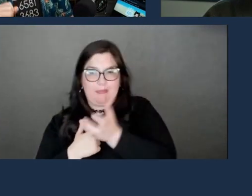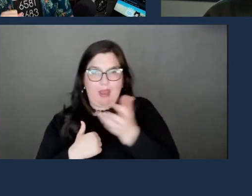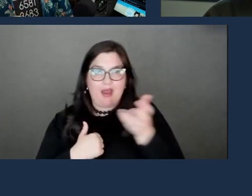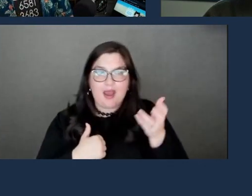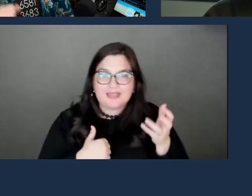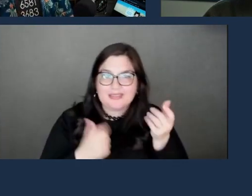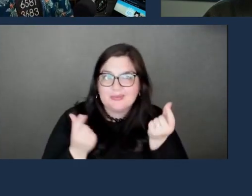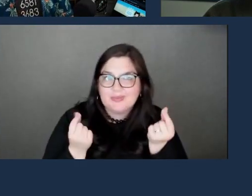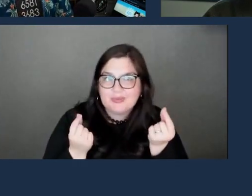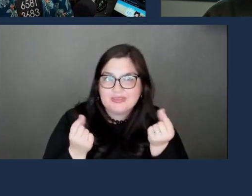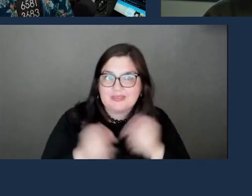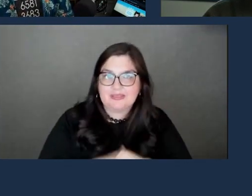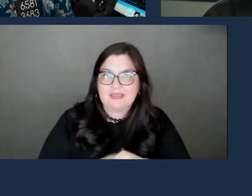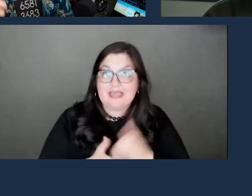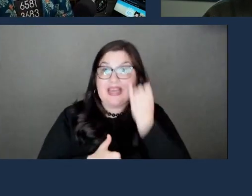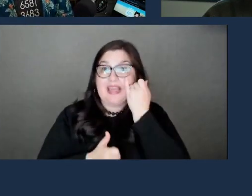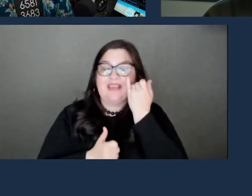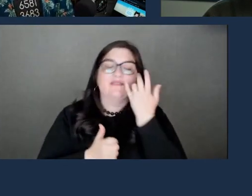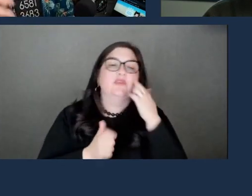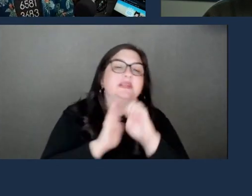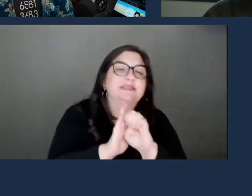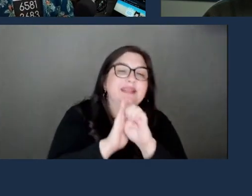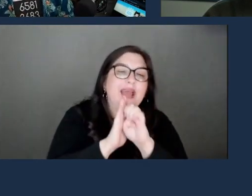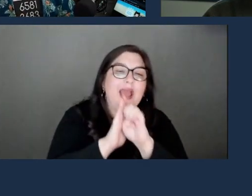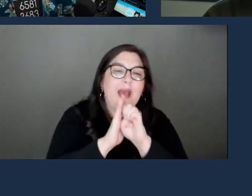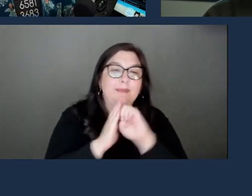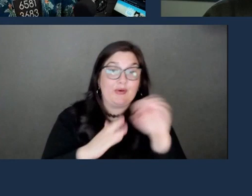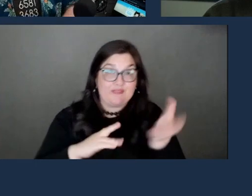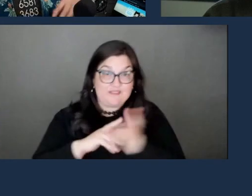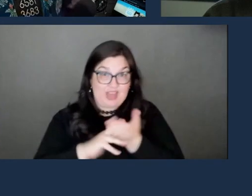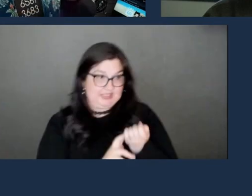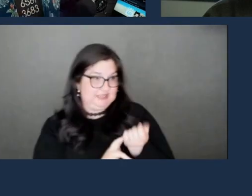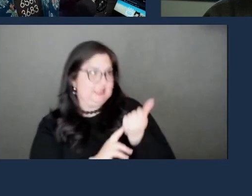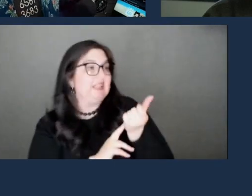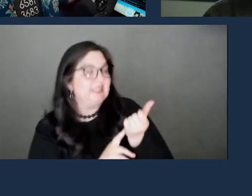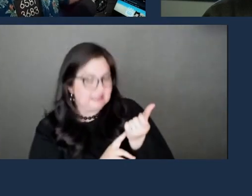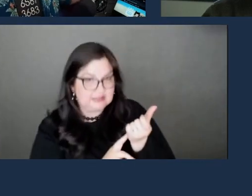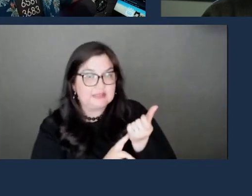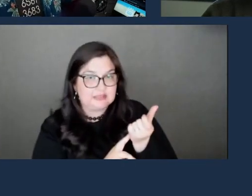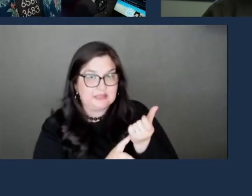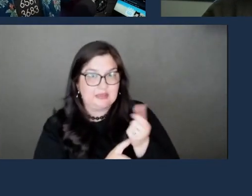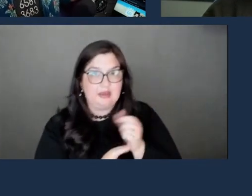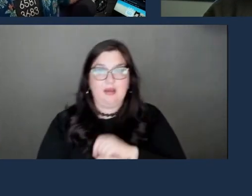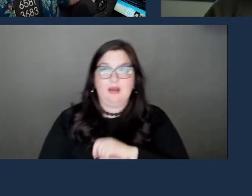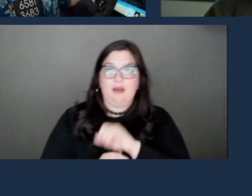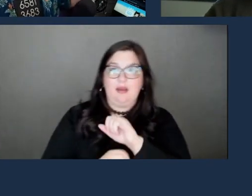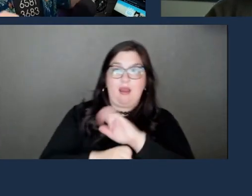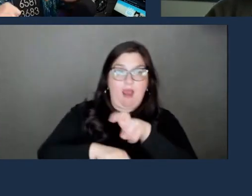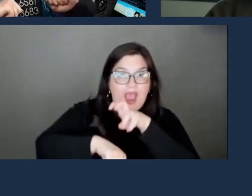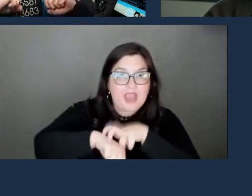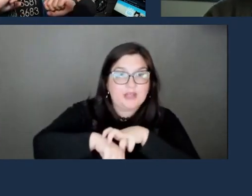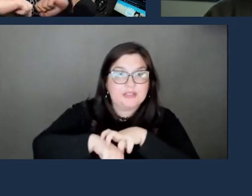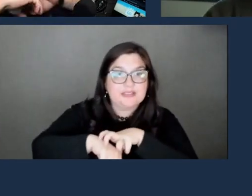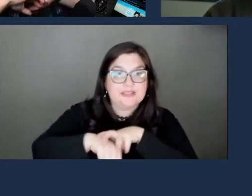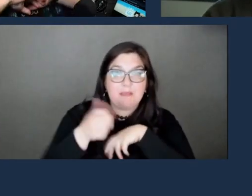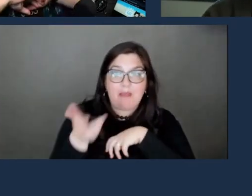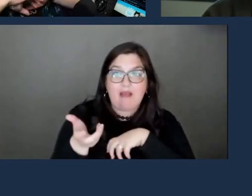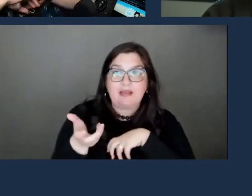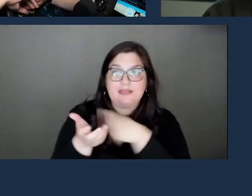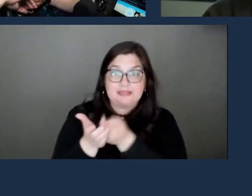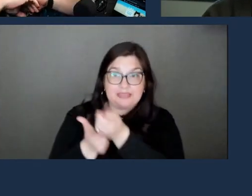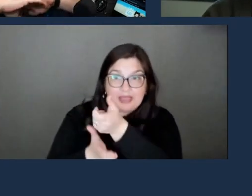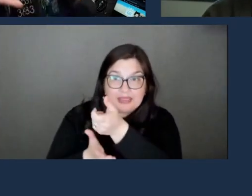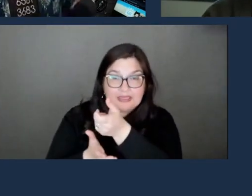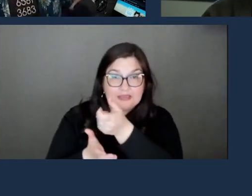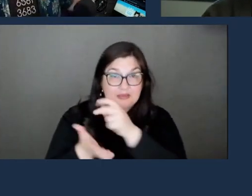Sure. If I delete a file, for example, if I go to a bucket in Ireland and I delete a file in Ireland, does that file